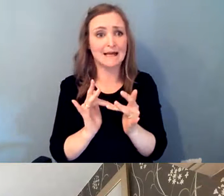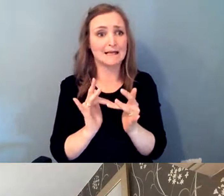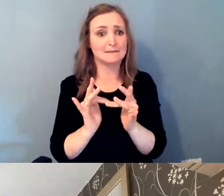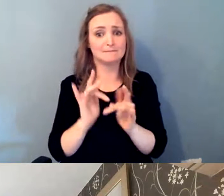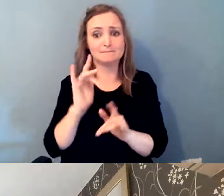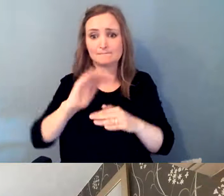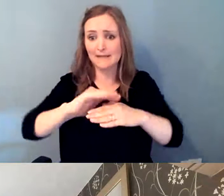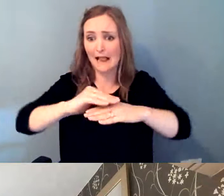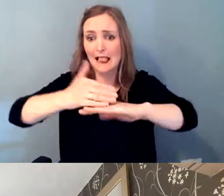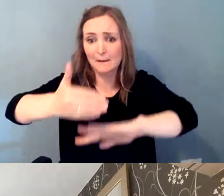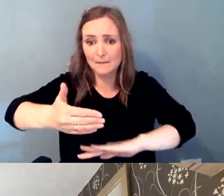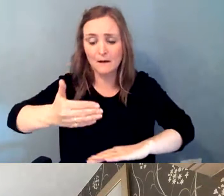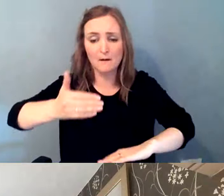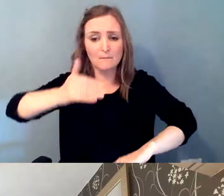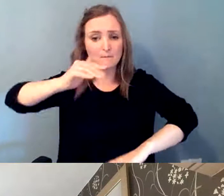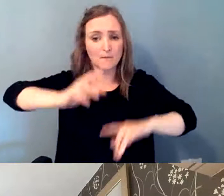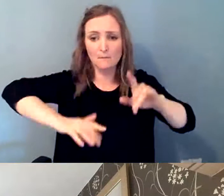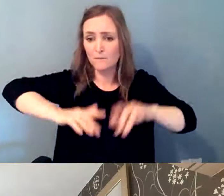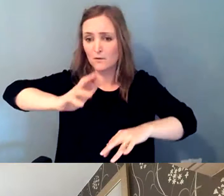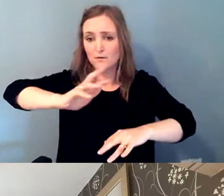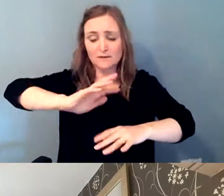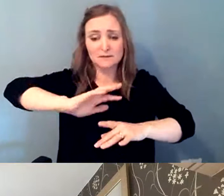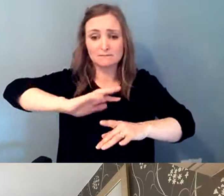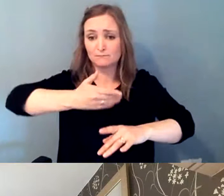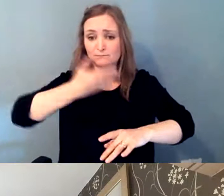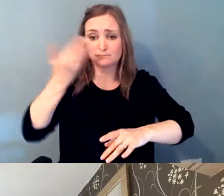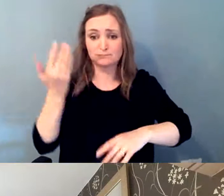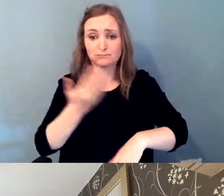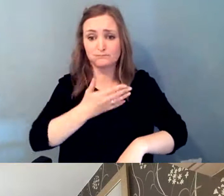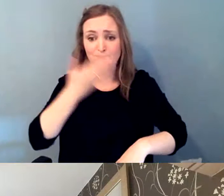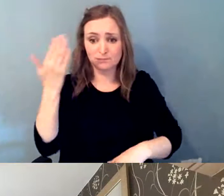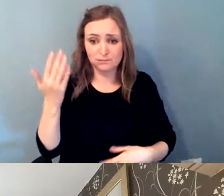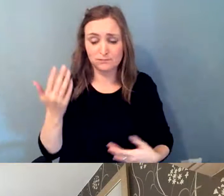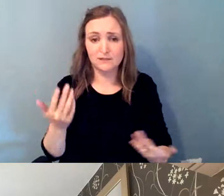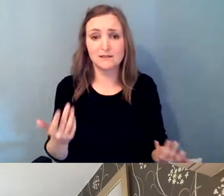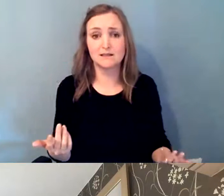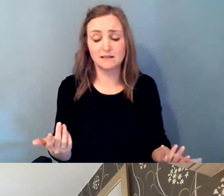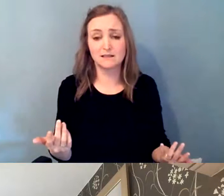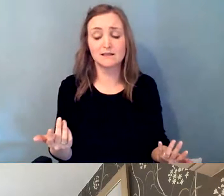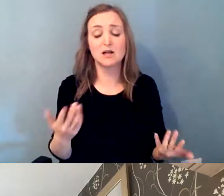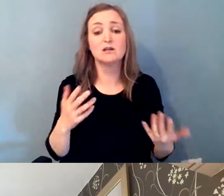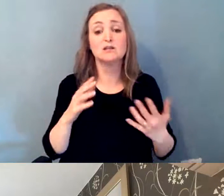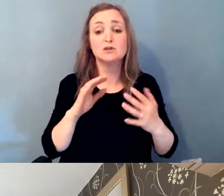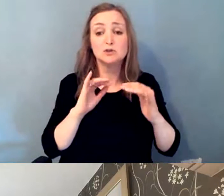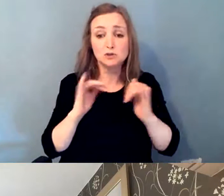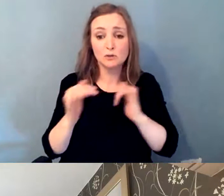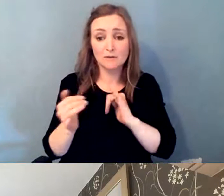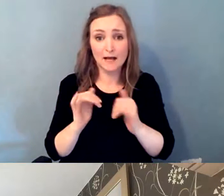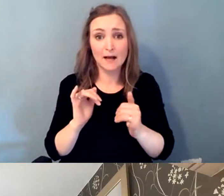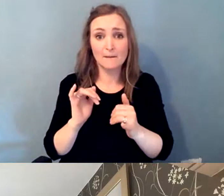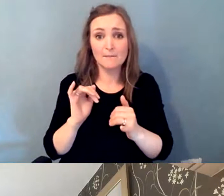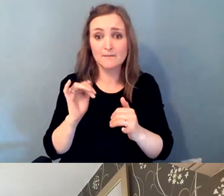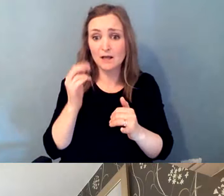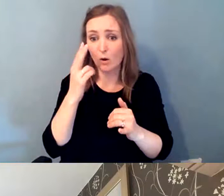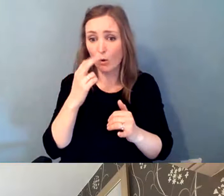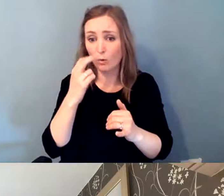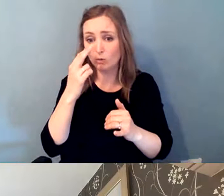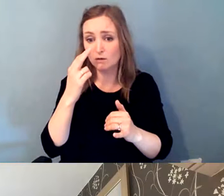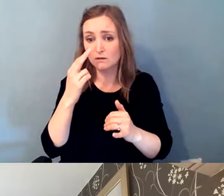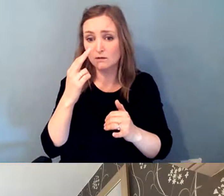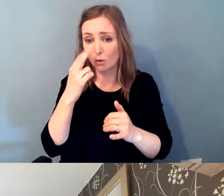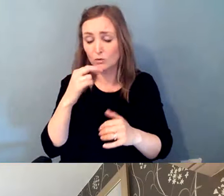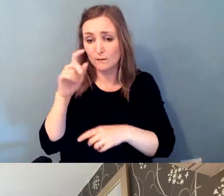touch digitally. It's actually works the other way around in many instances for older people, that they don't have